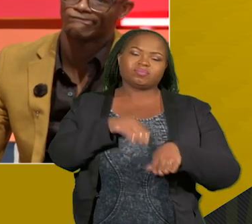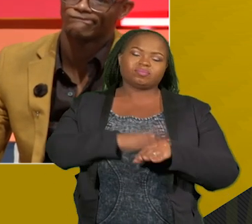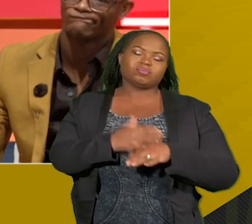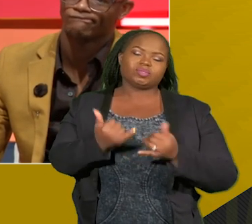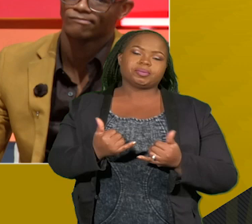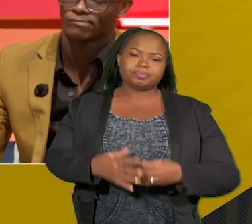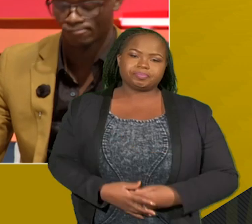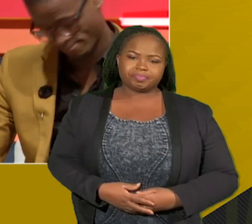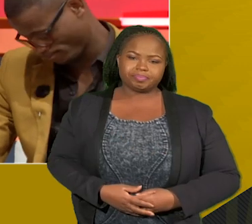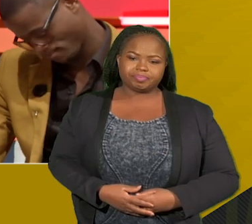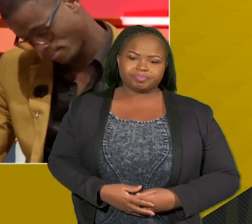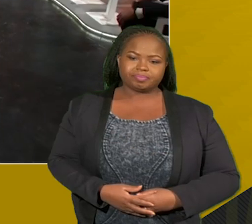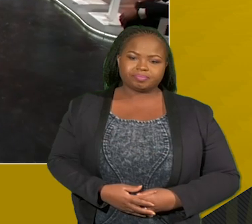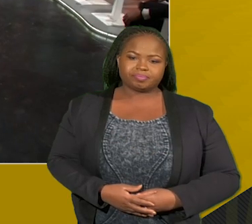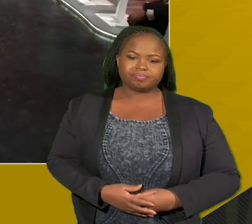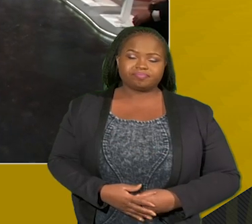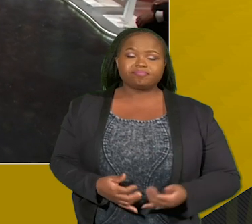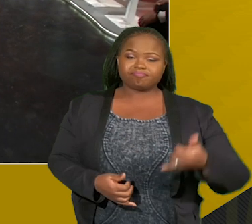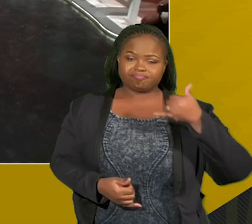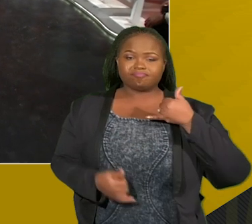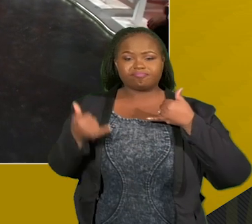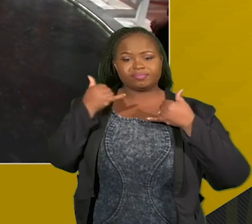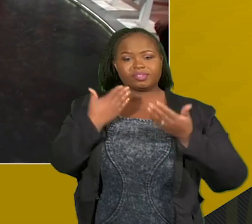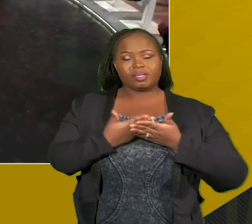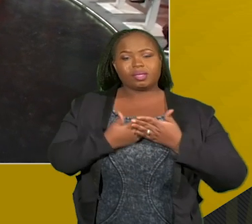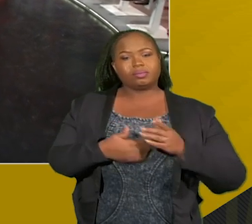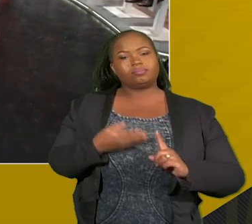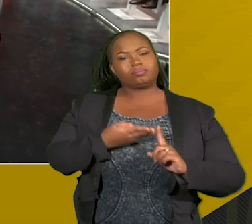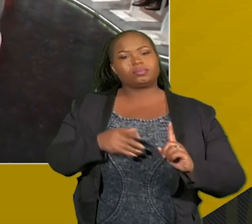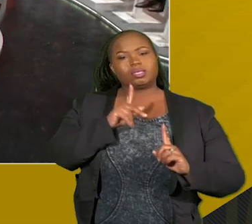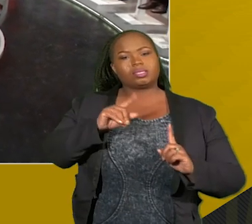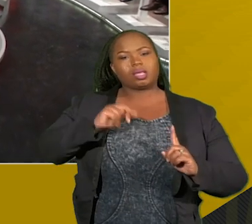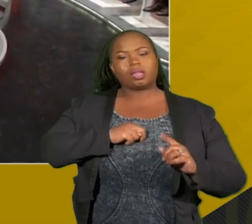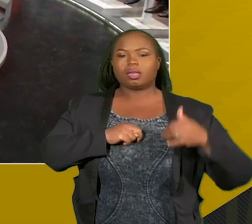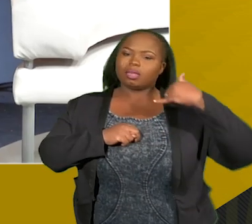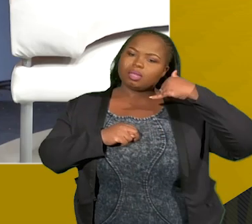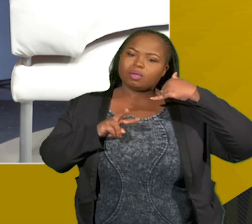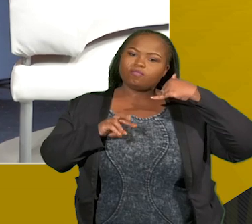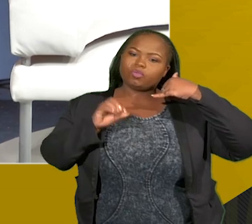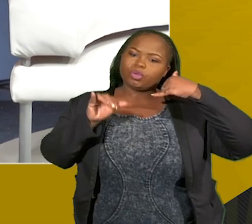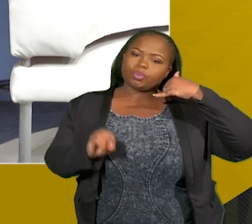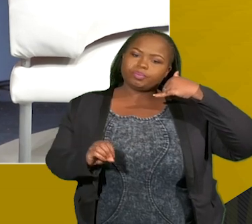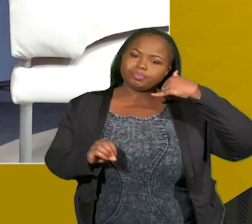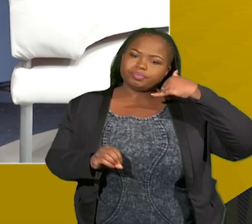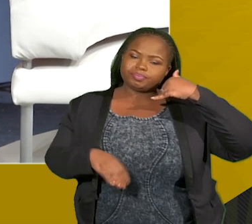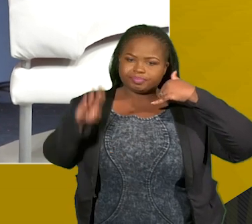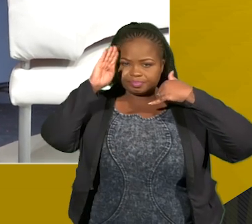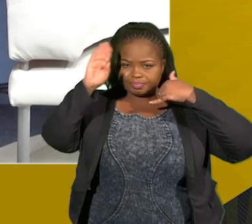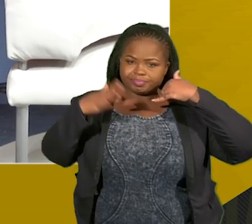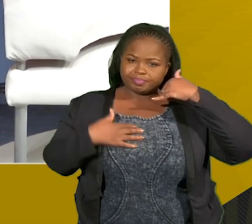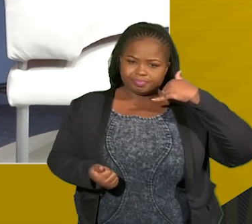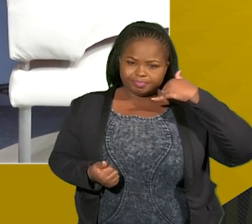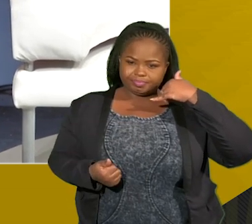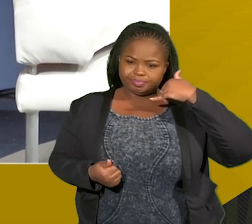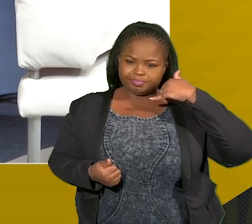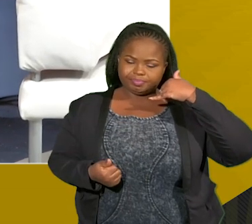mo ga Daily Thetha. And also, we're taking your calls as well. Let's go to KZN. Vuyo, welcome to Daily Thetha. Shawona, putin njani.